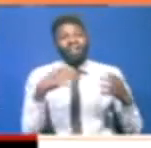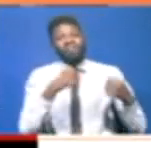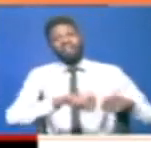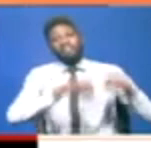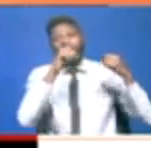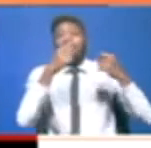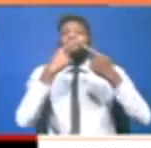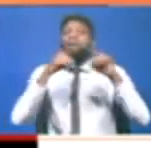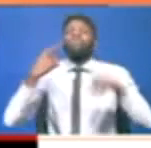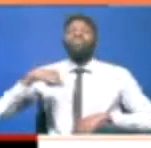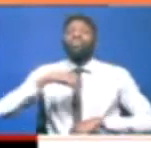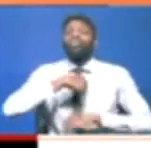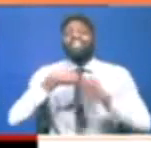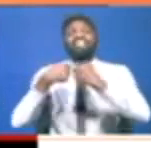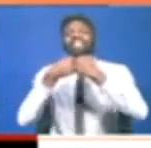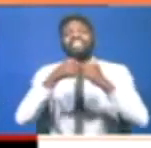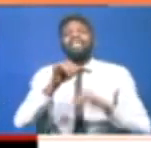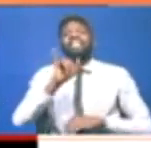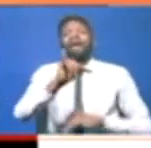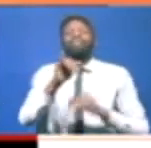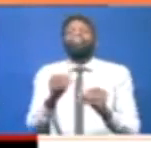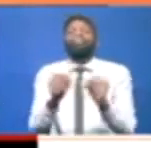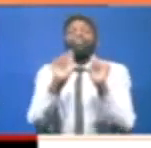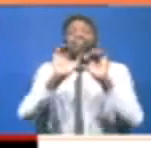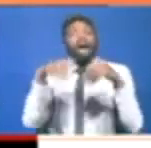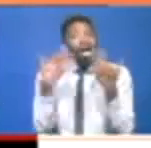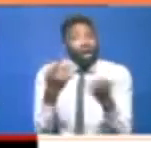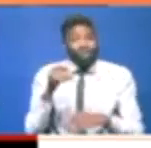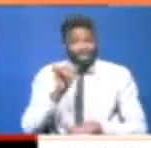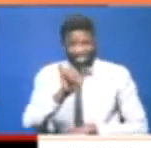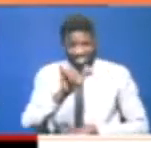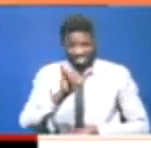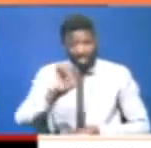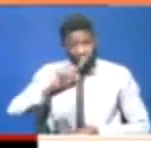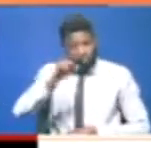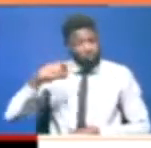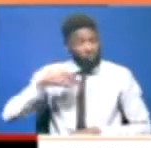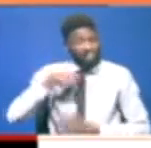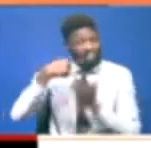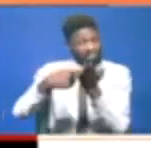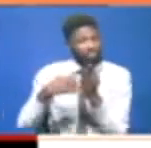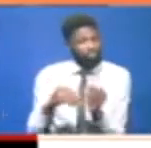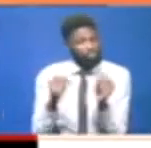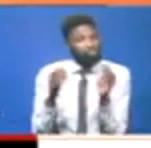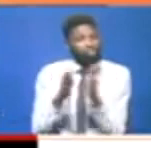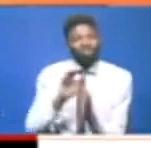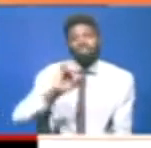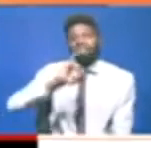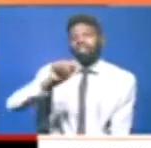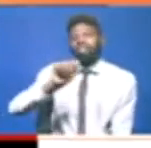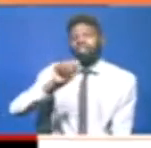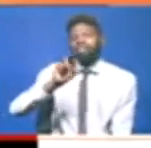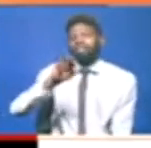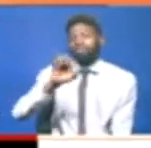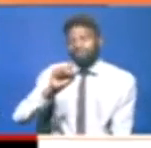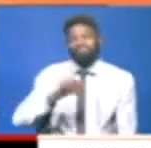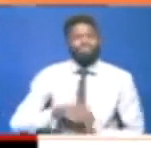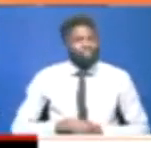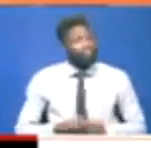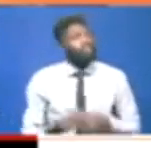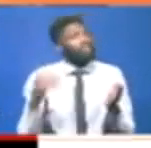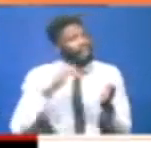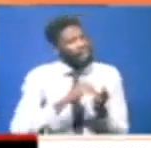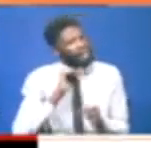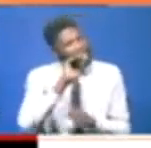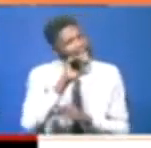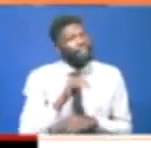of this crisis? That's a question that we are facing this morning with Mr. James Wanyama. I want to come back to you. There was a time whereby there